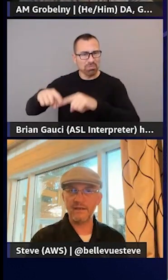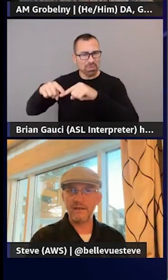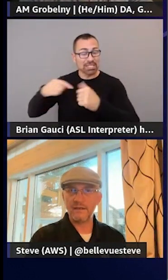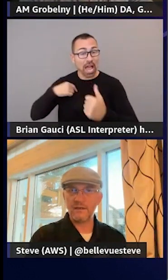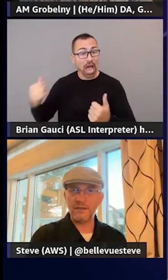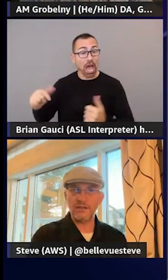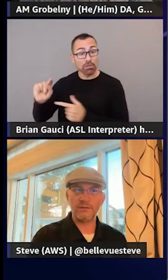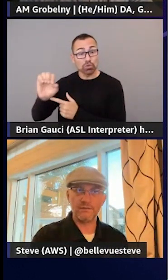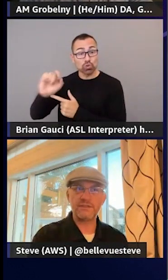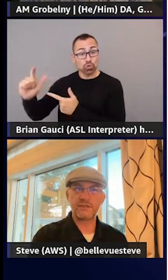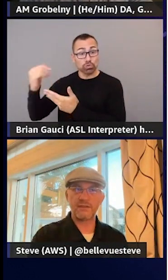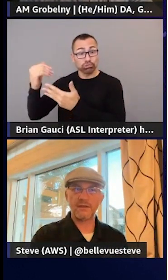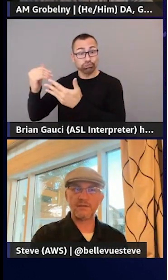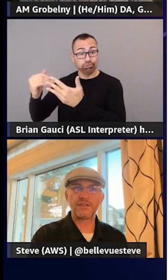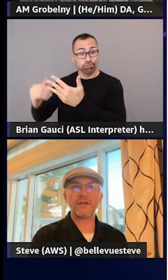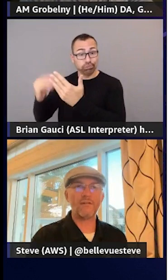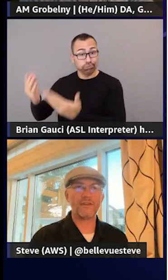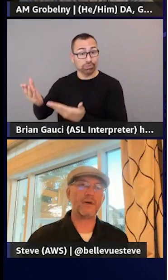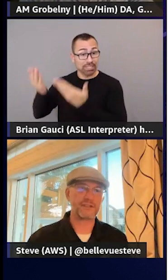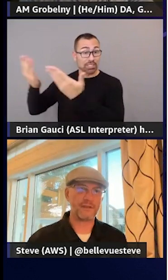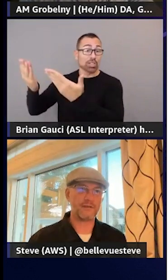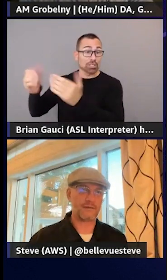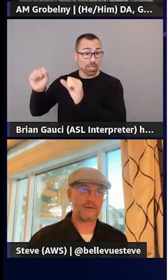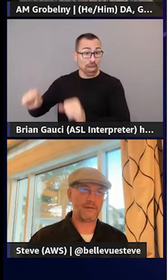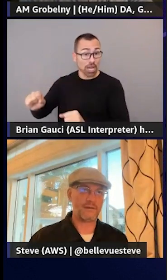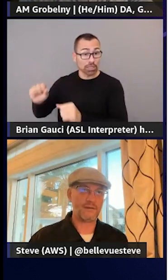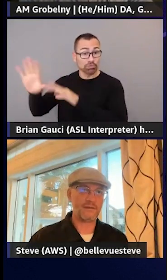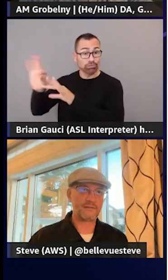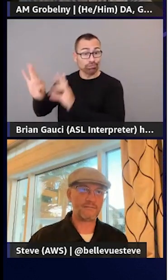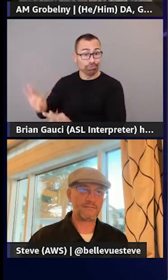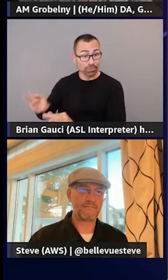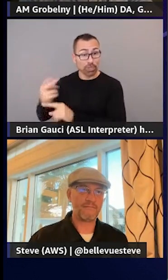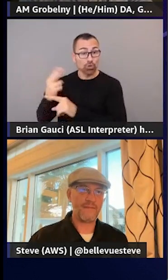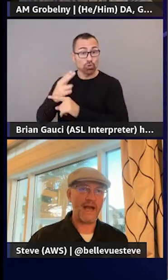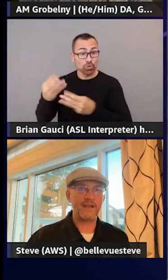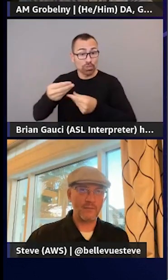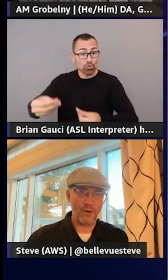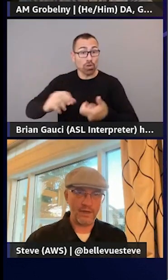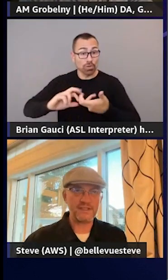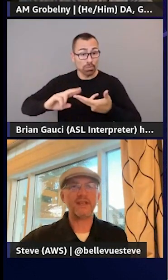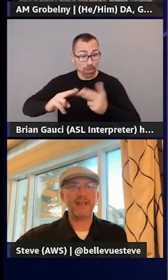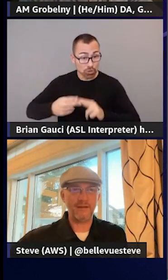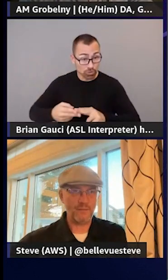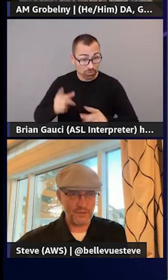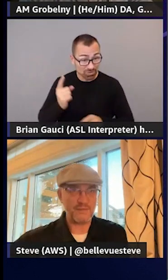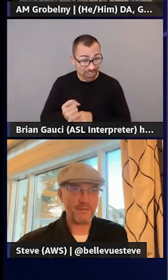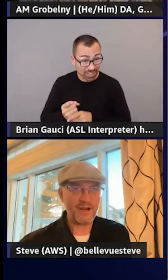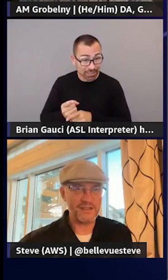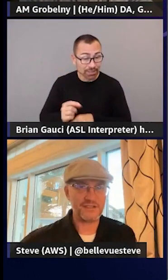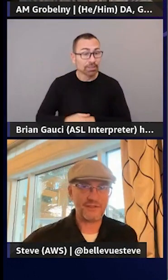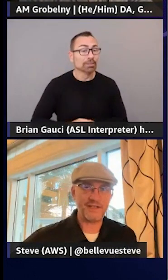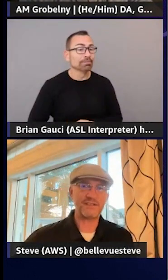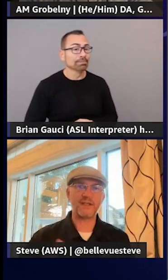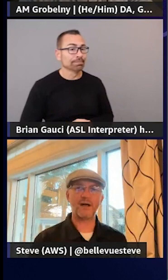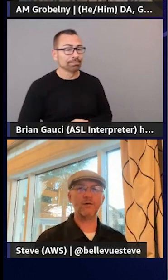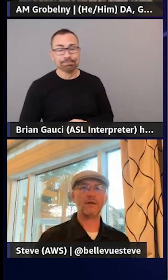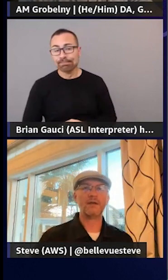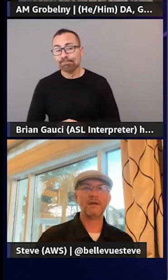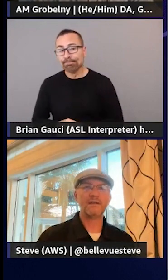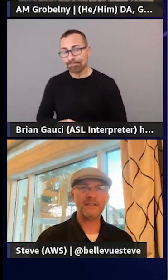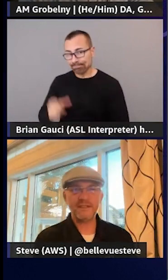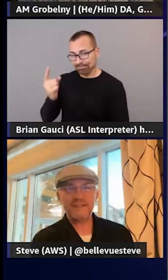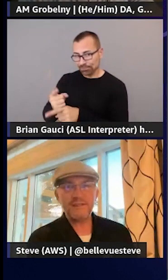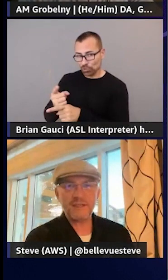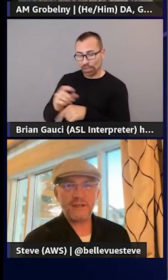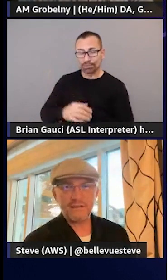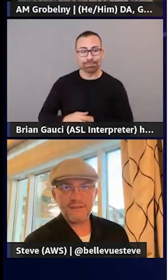then use to solve the puzzle. That's right. And earn points, and then points make prizes, right? So